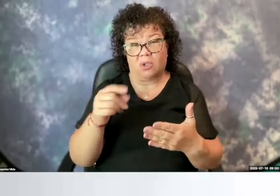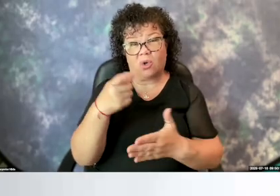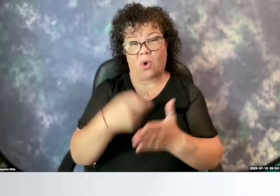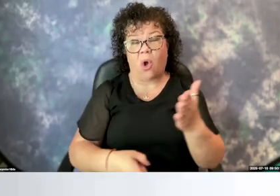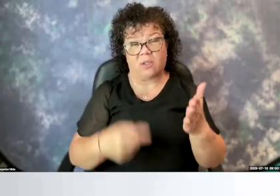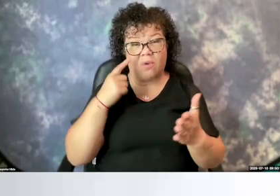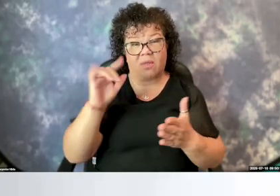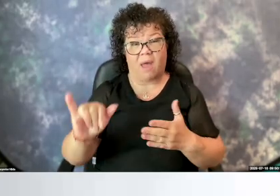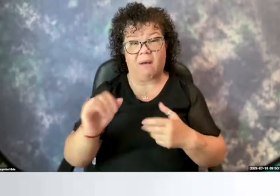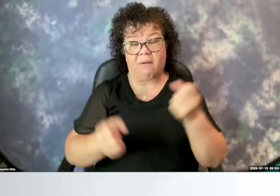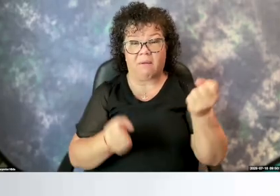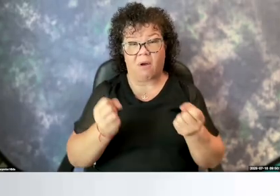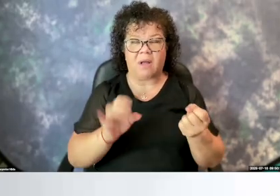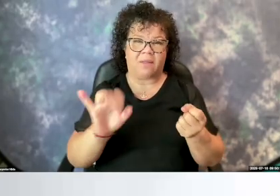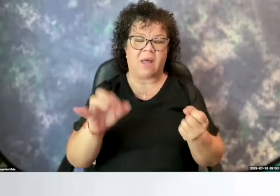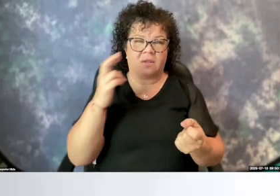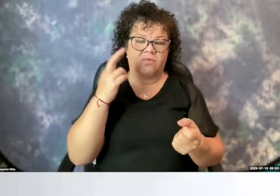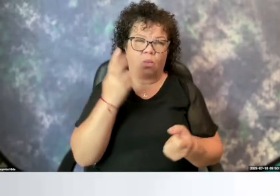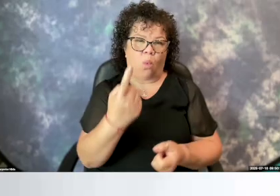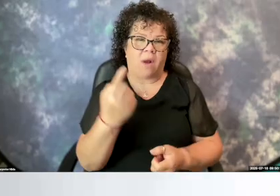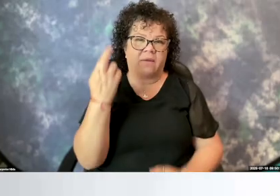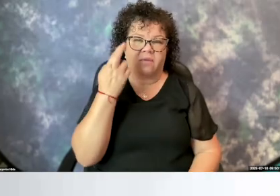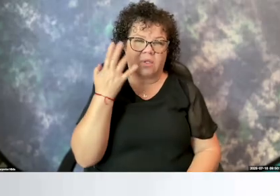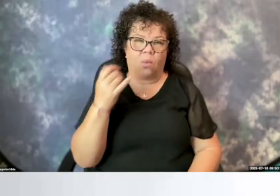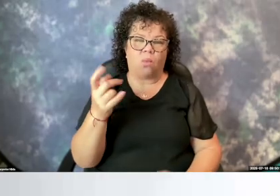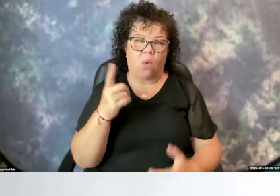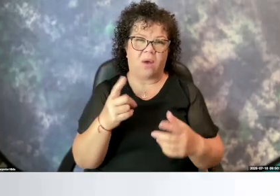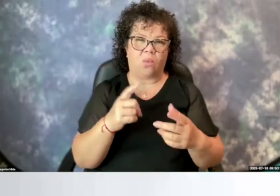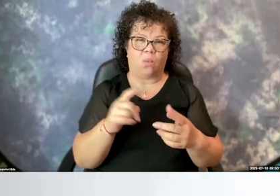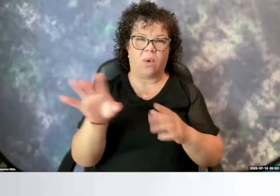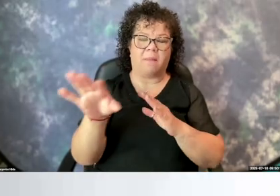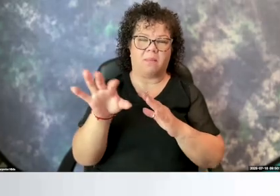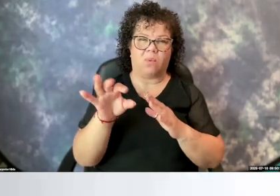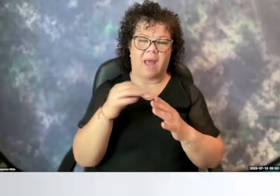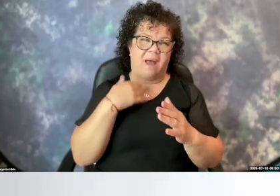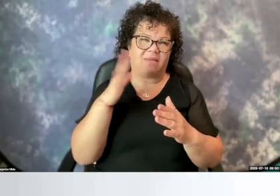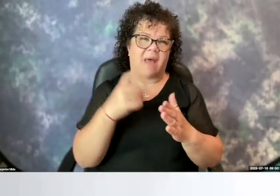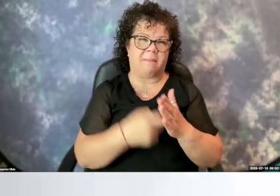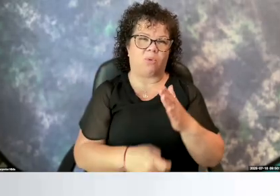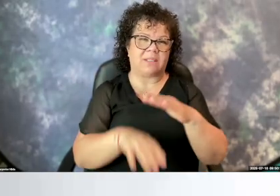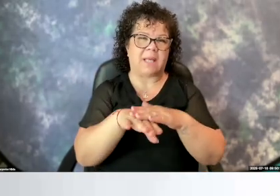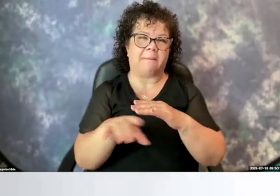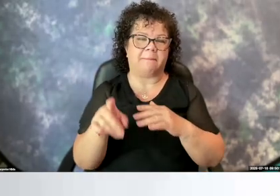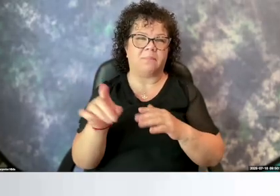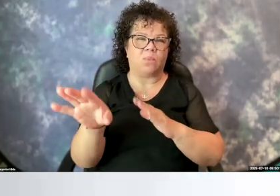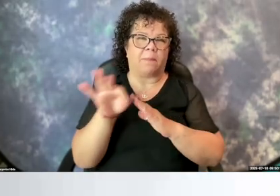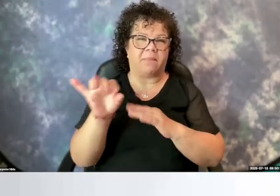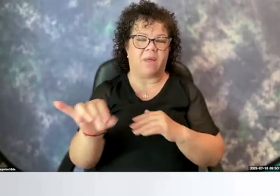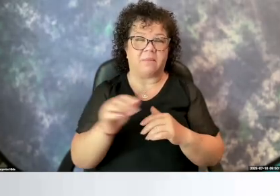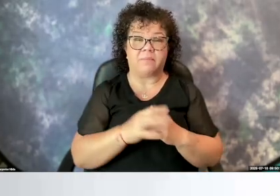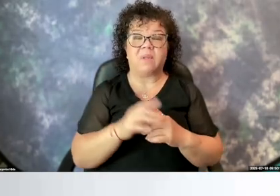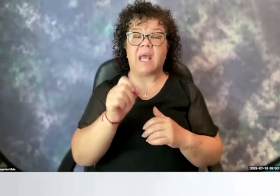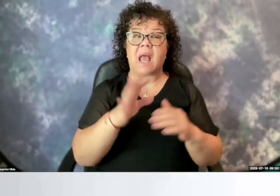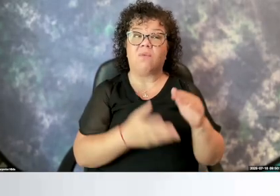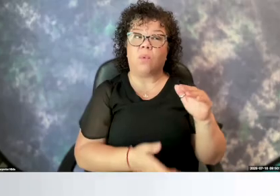amount, which is one of the reasons why we have that price cap. So if we were